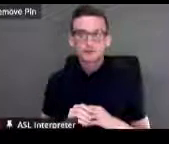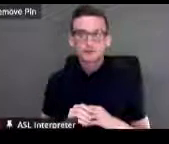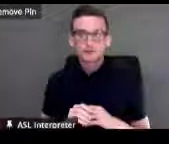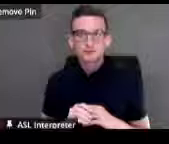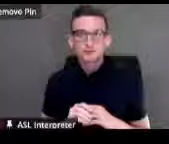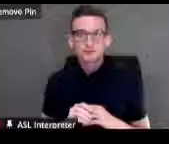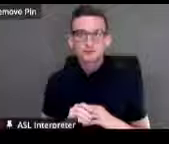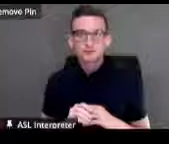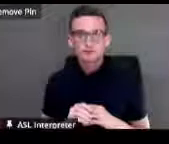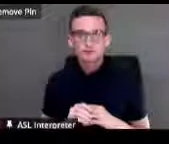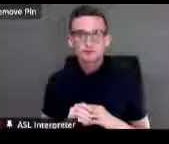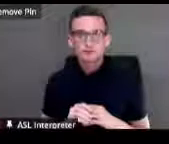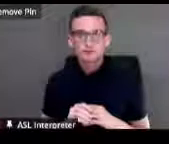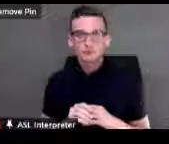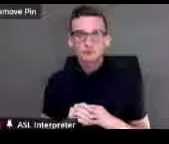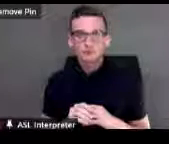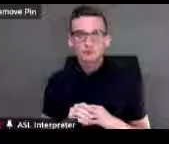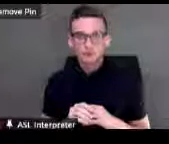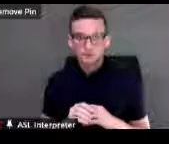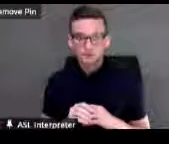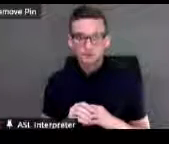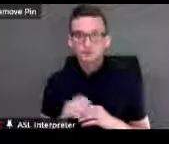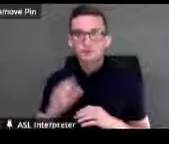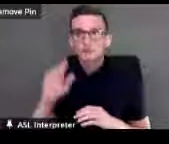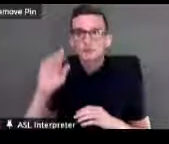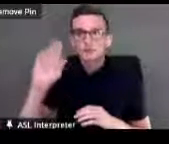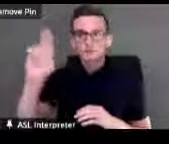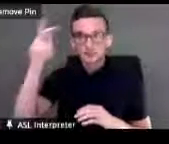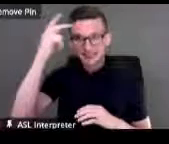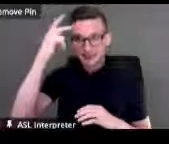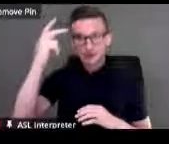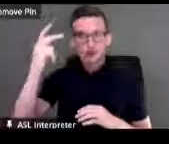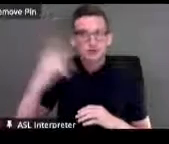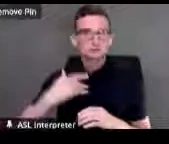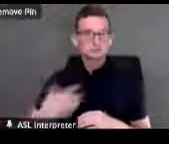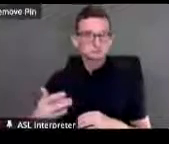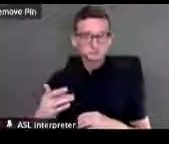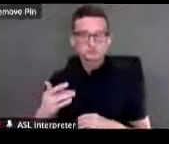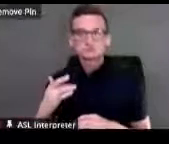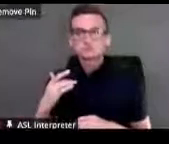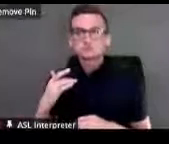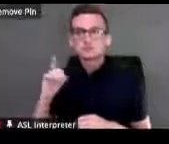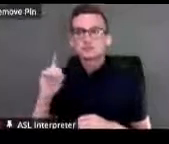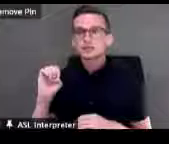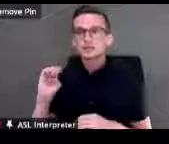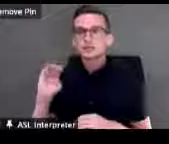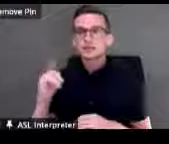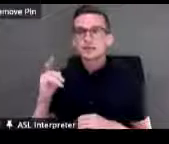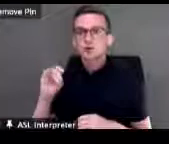reflects the political leaning and the demographic leaning of the area.